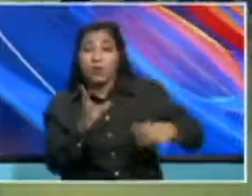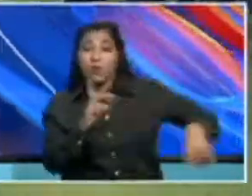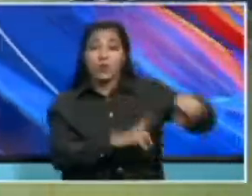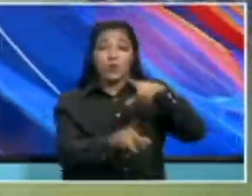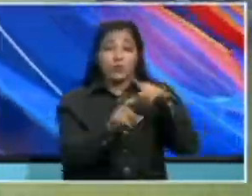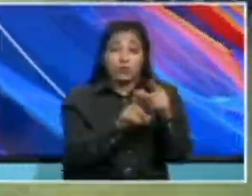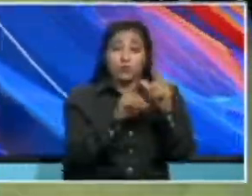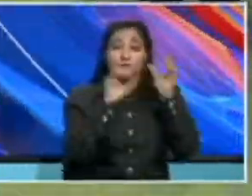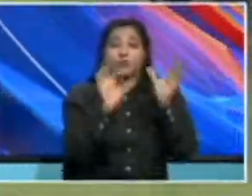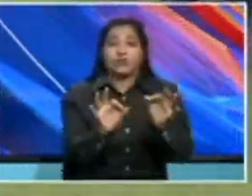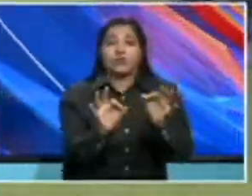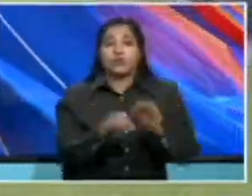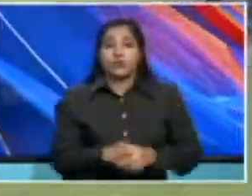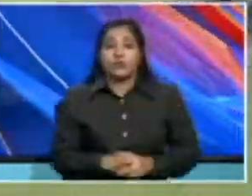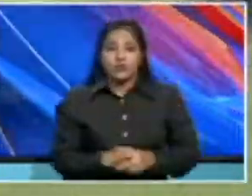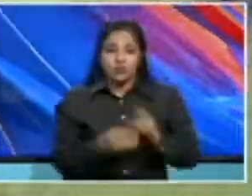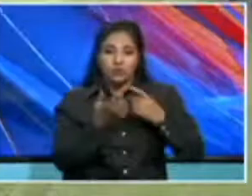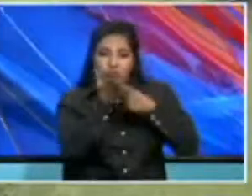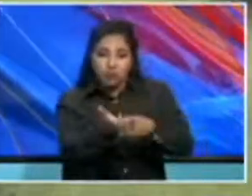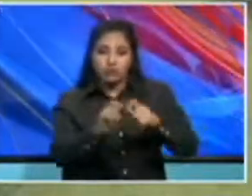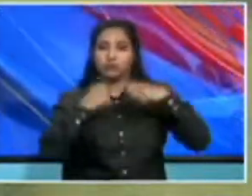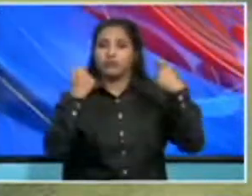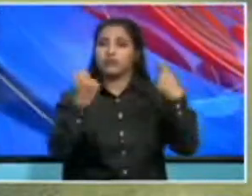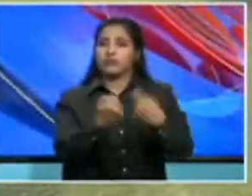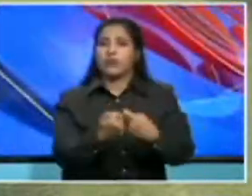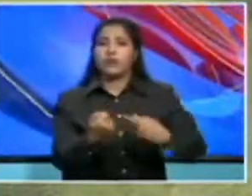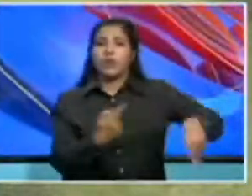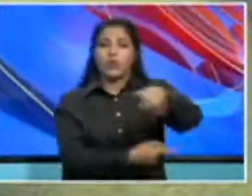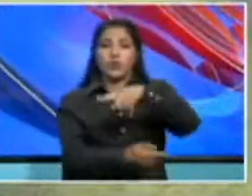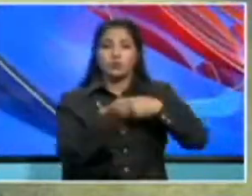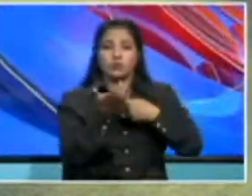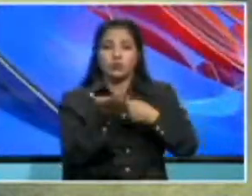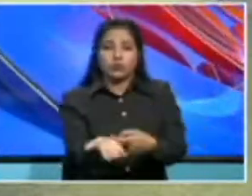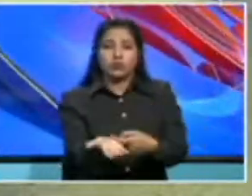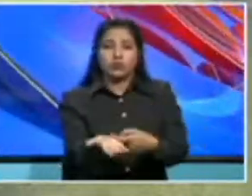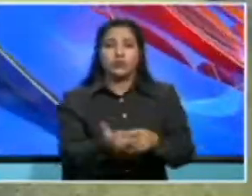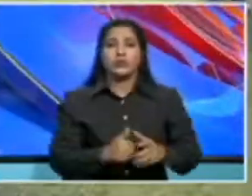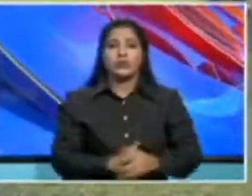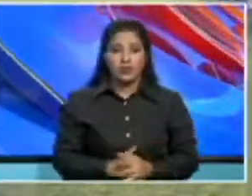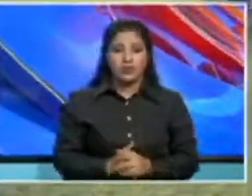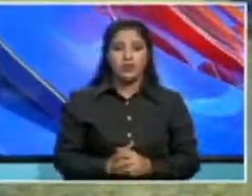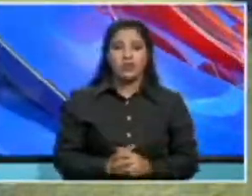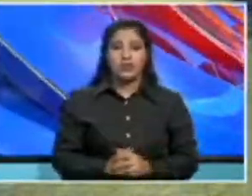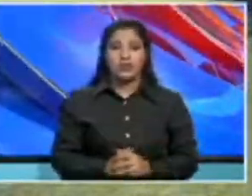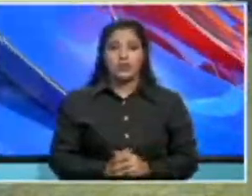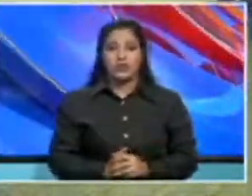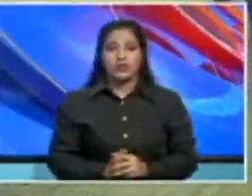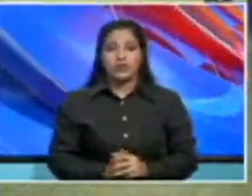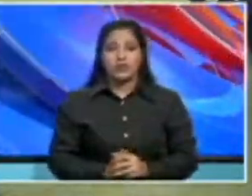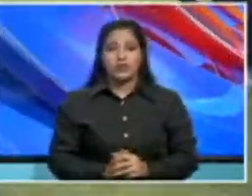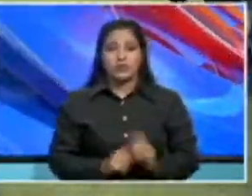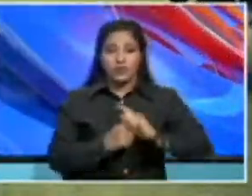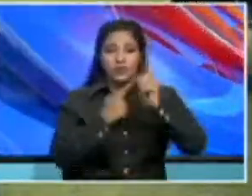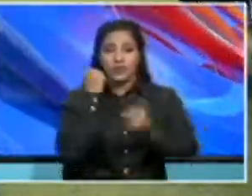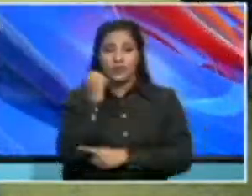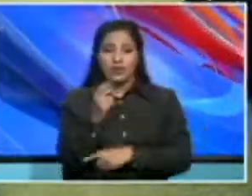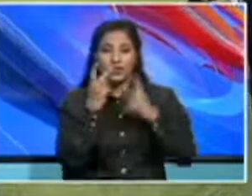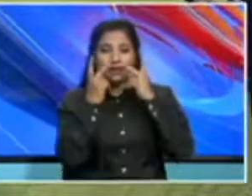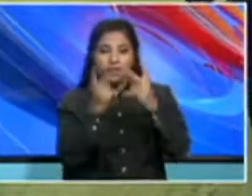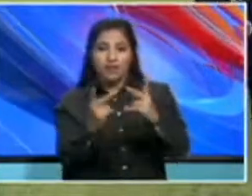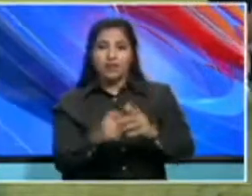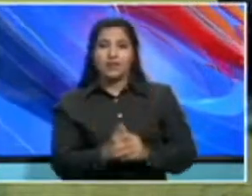these athletes representing their respective team, their respective states and union territories. The last edition of the